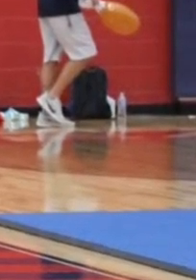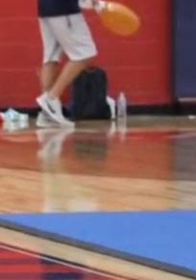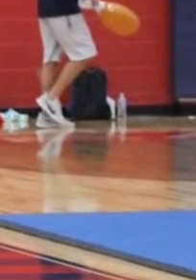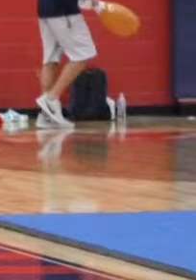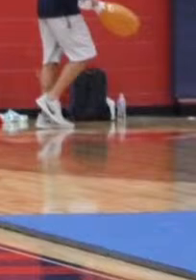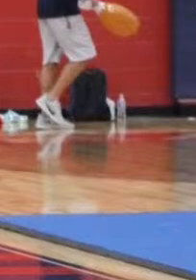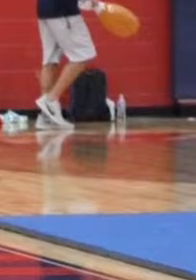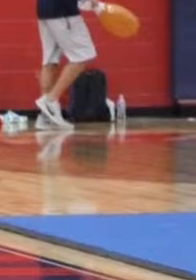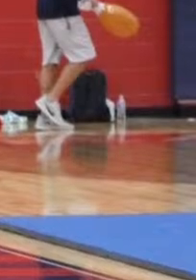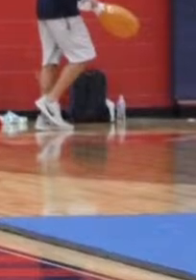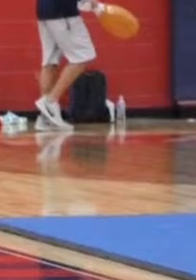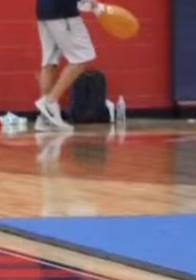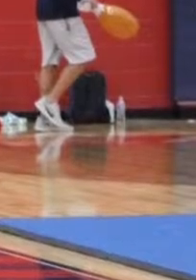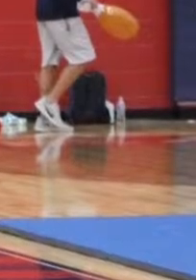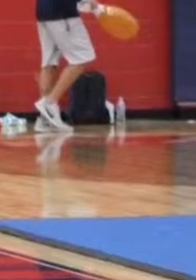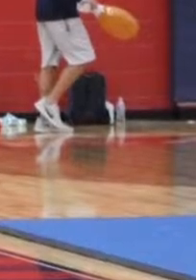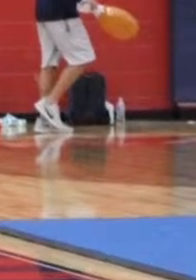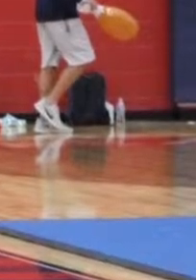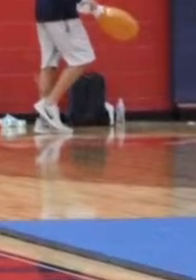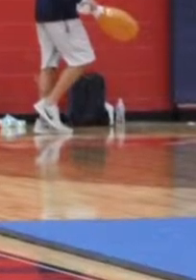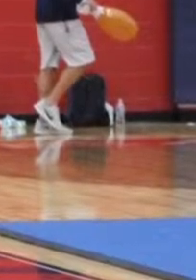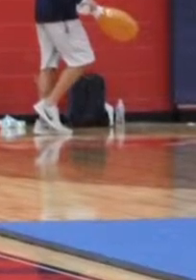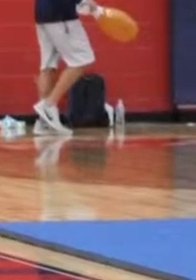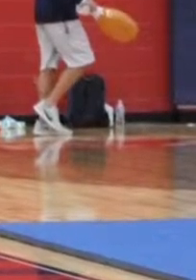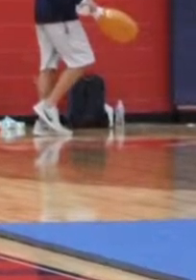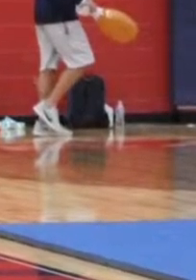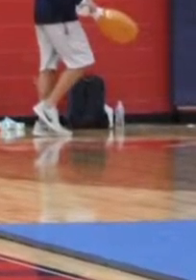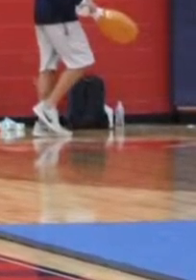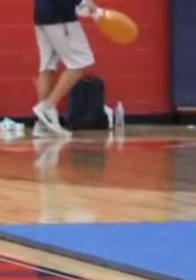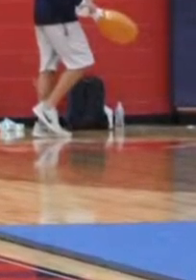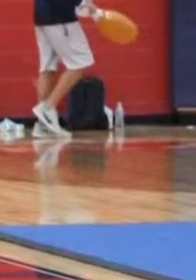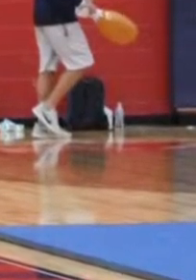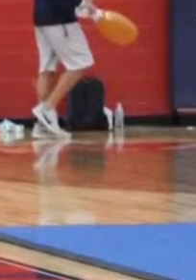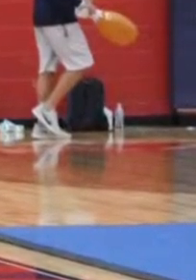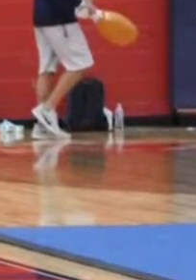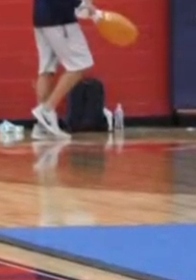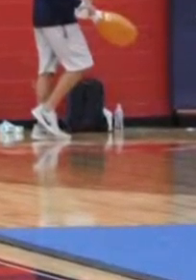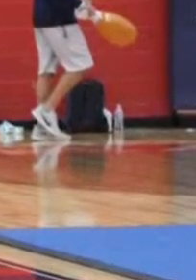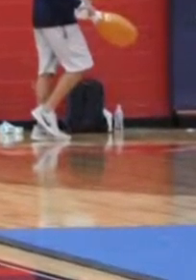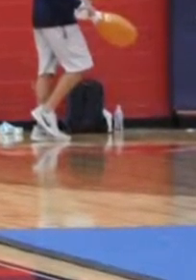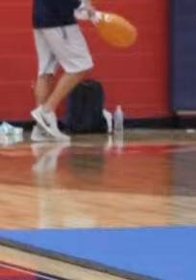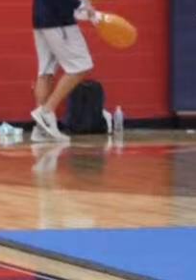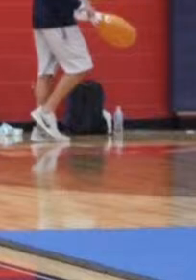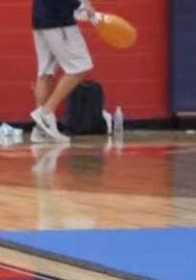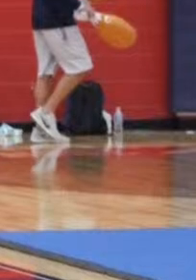When the light's out at the stadium, hey,